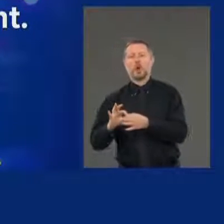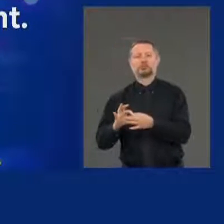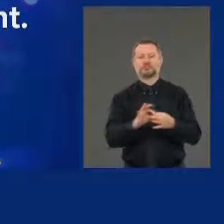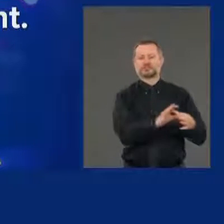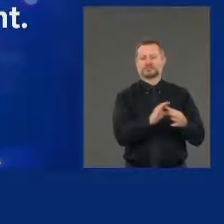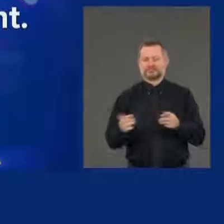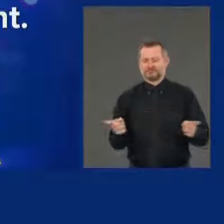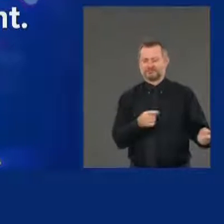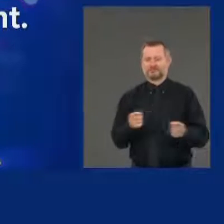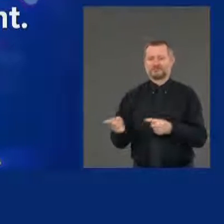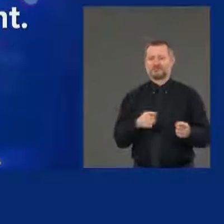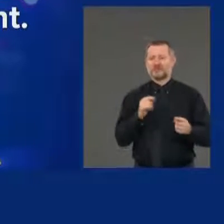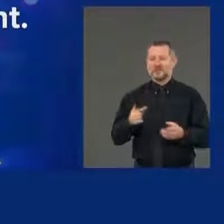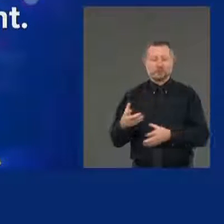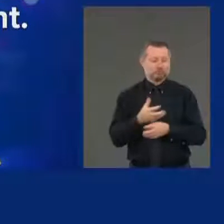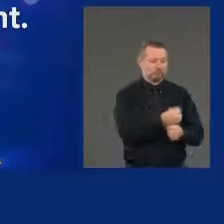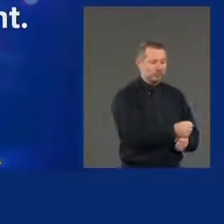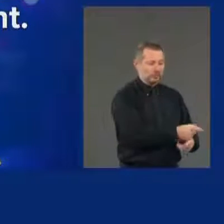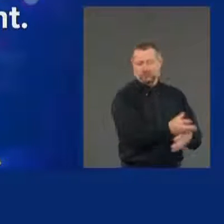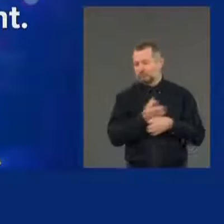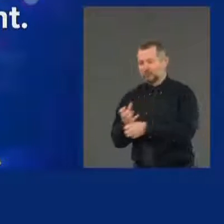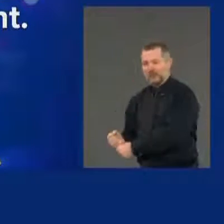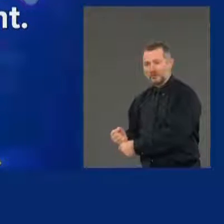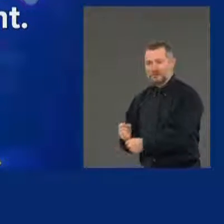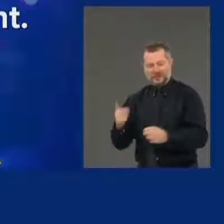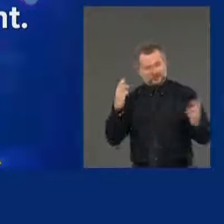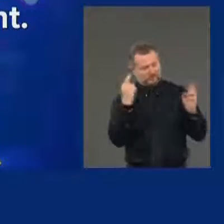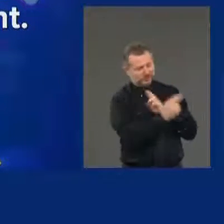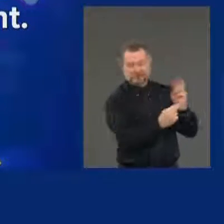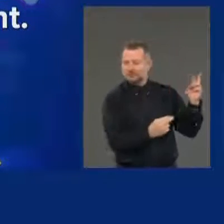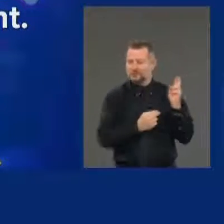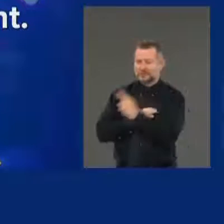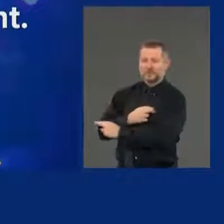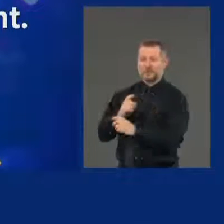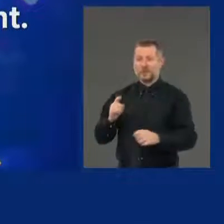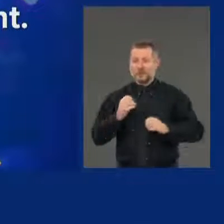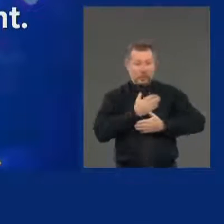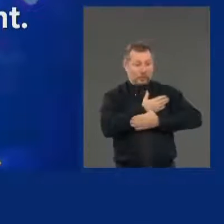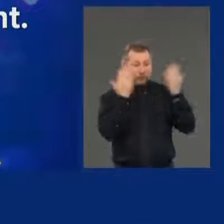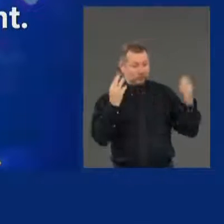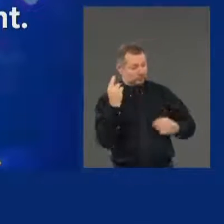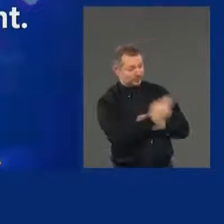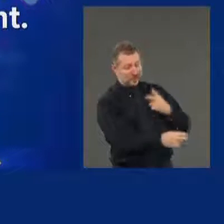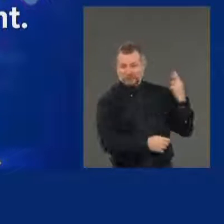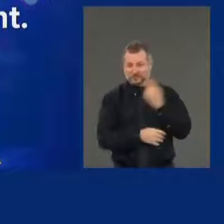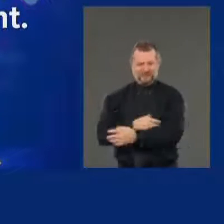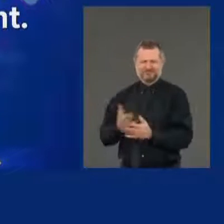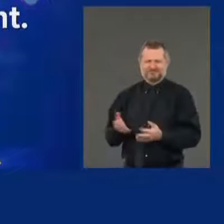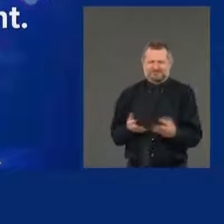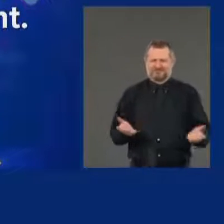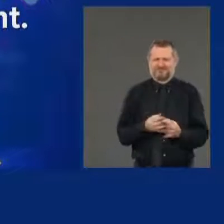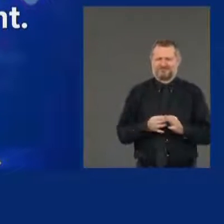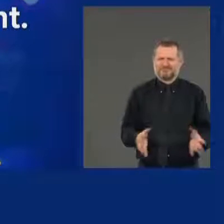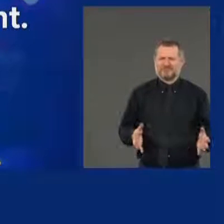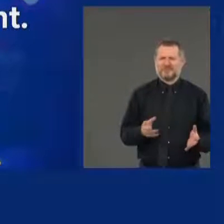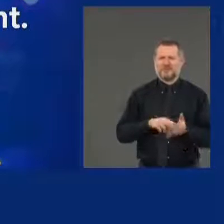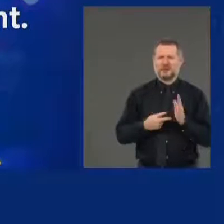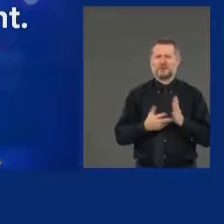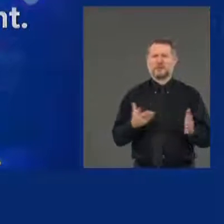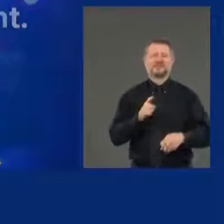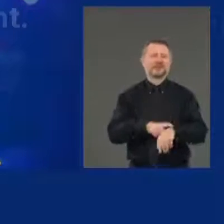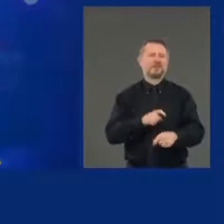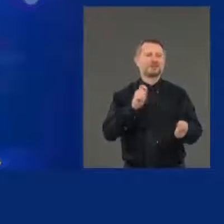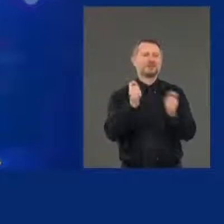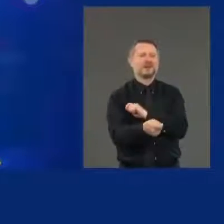respect. And once you don't have trust and respect, it doesn't work. Okay, Reform it. What do